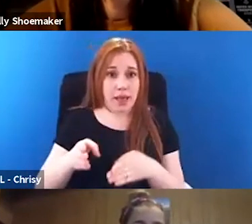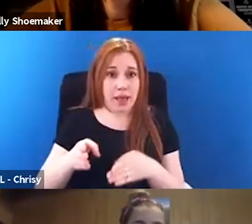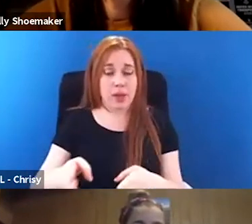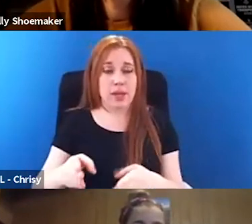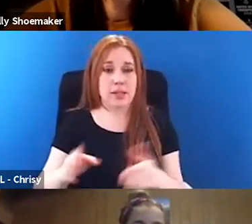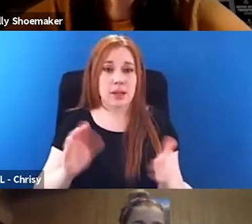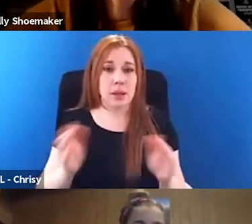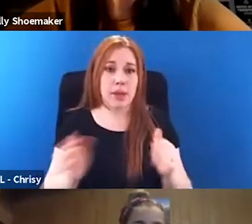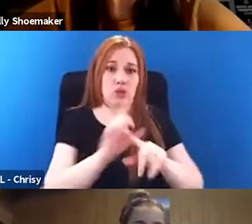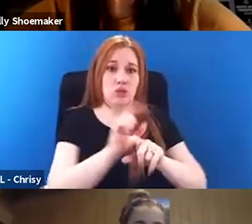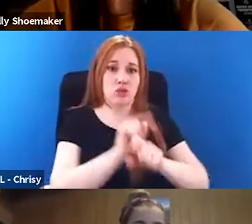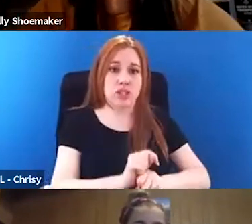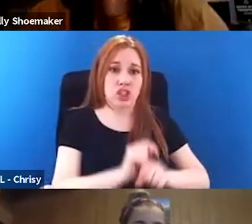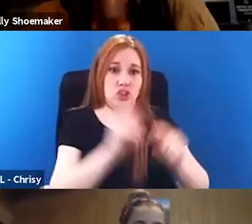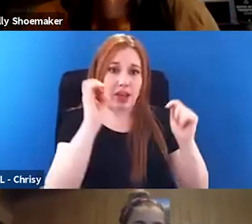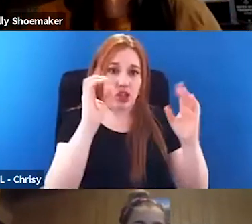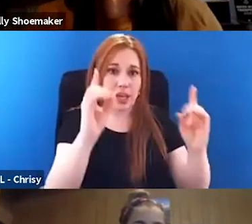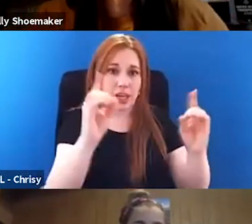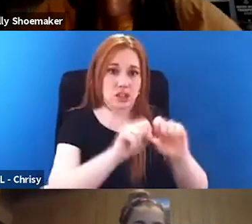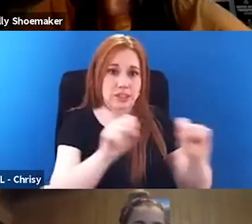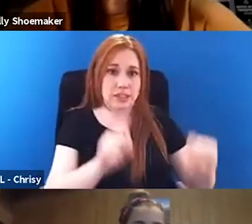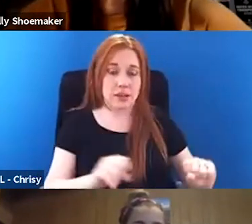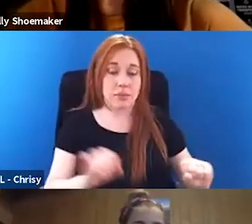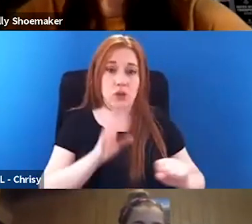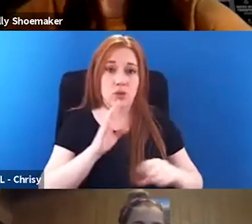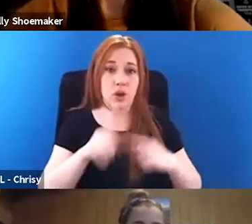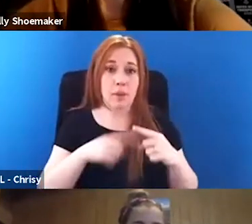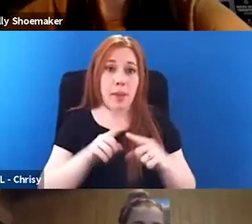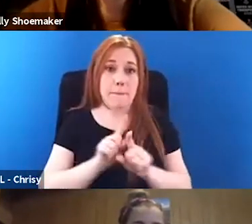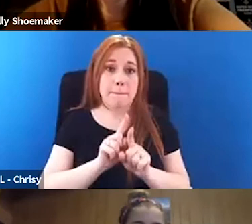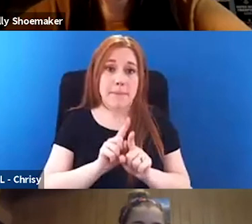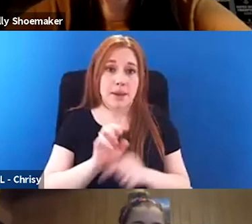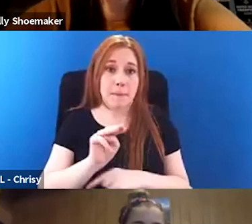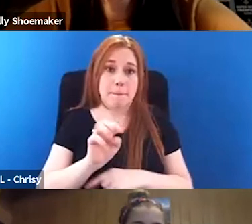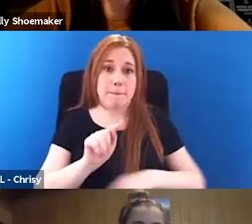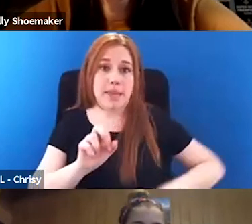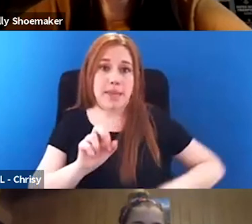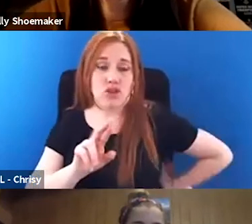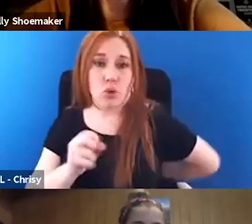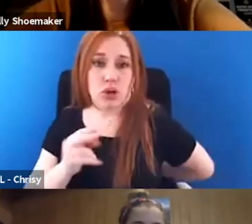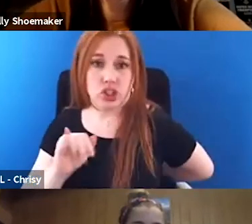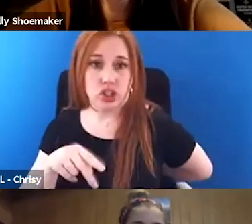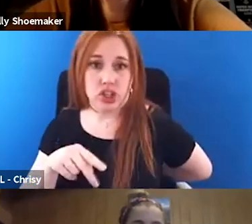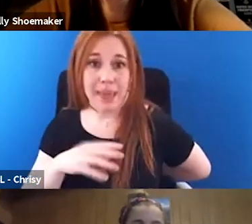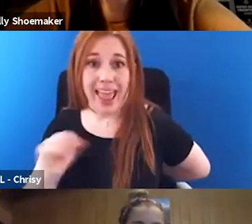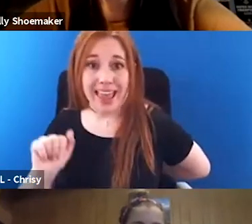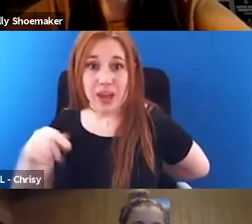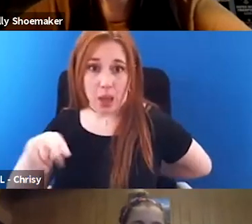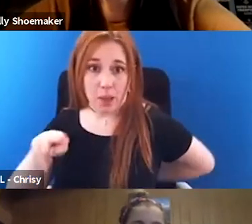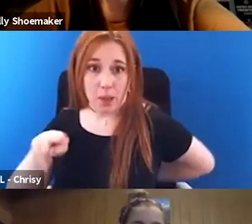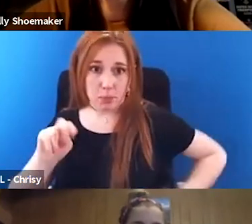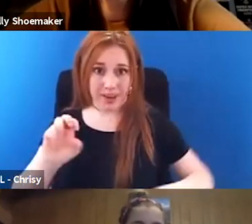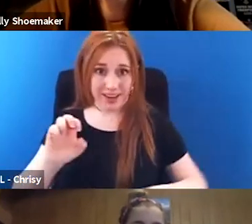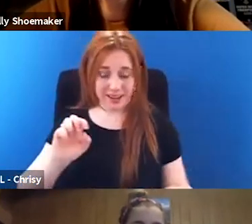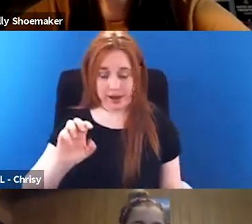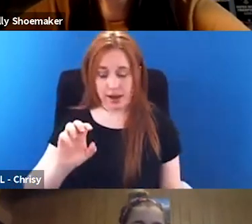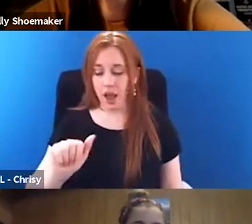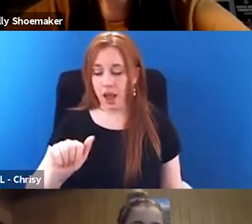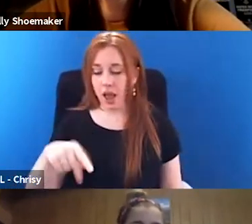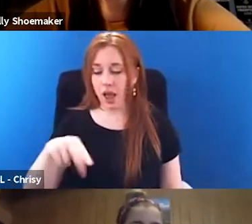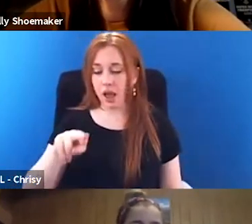education systems. But we're also talking about mentorship, we're in addition to apprenticeship. And so I